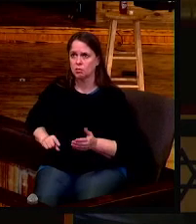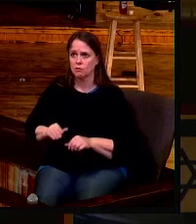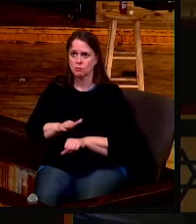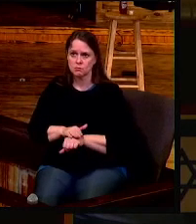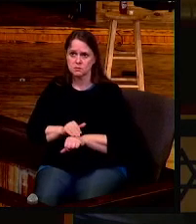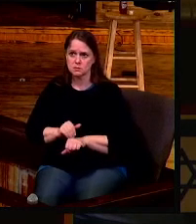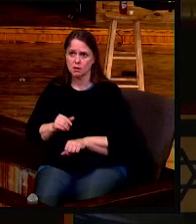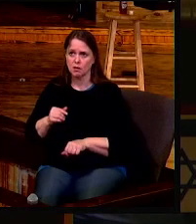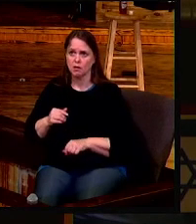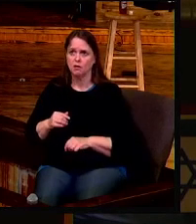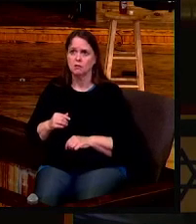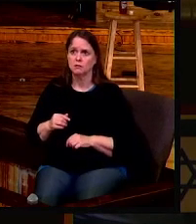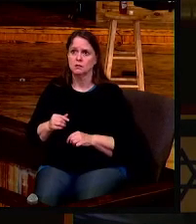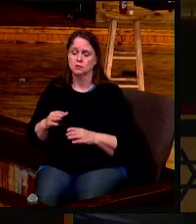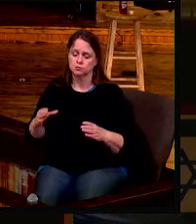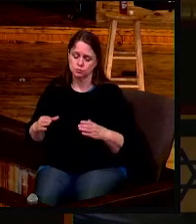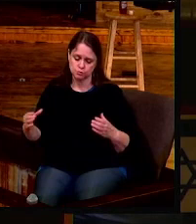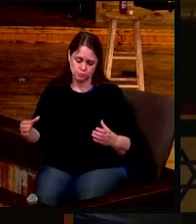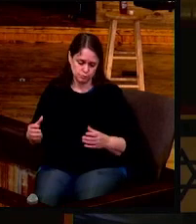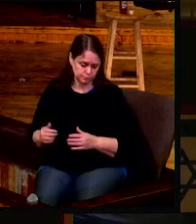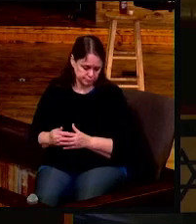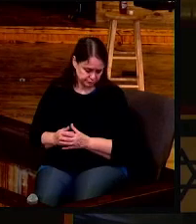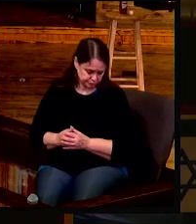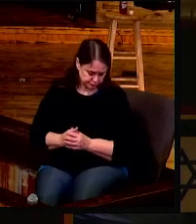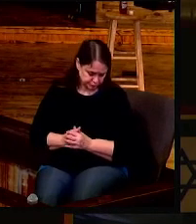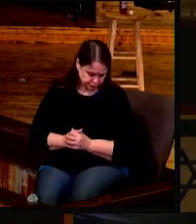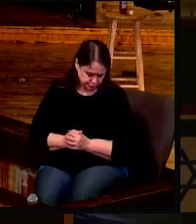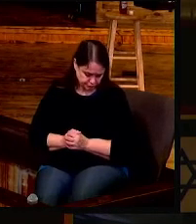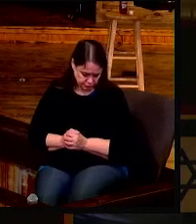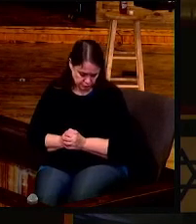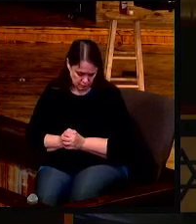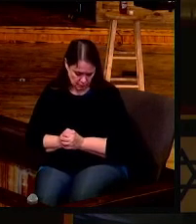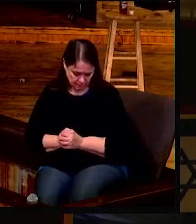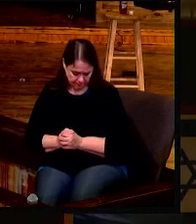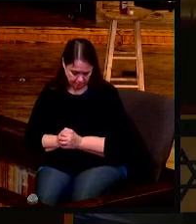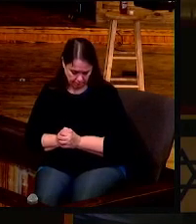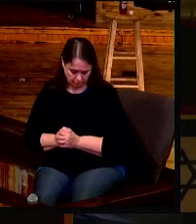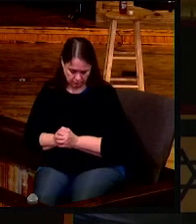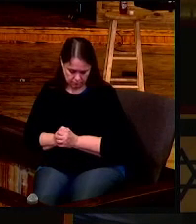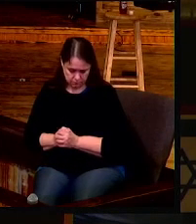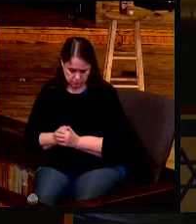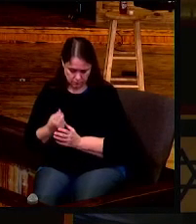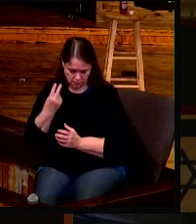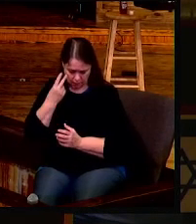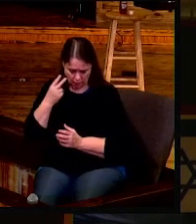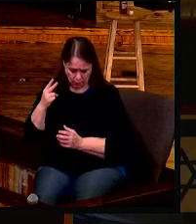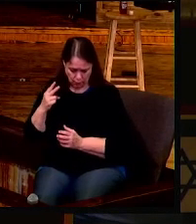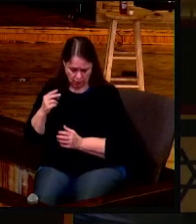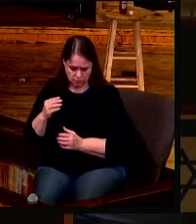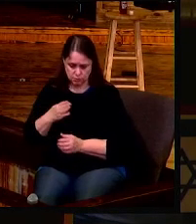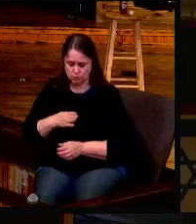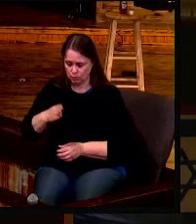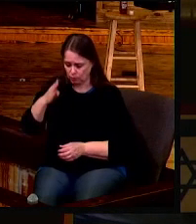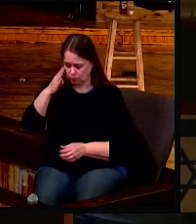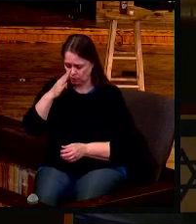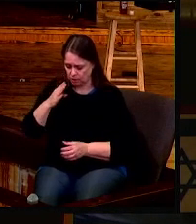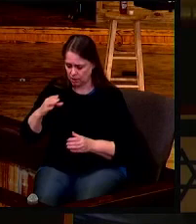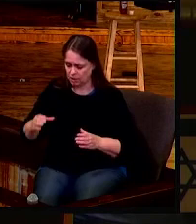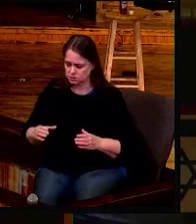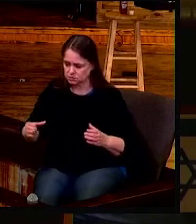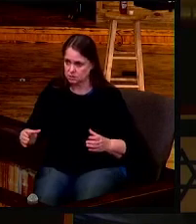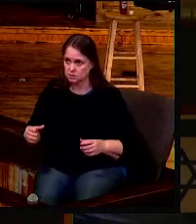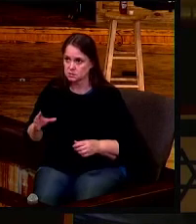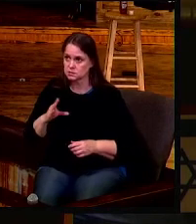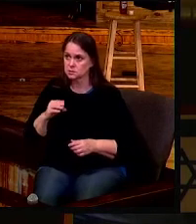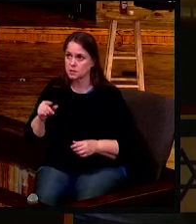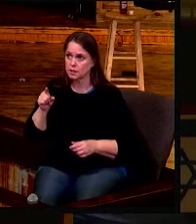In Ephesians 5, in the Message version, says, watch what God does and you do it. Like children who